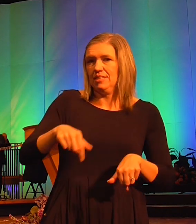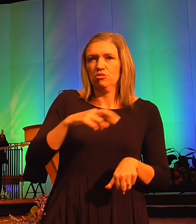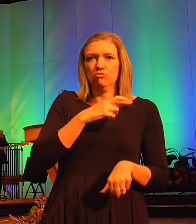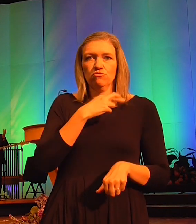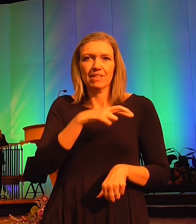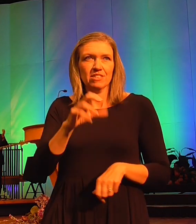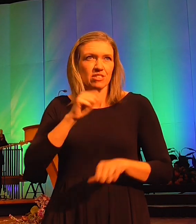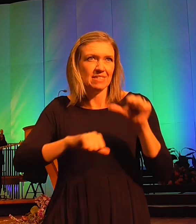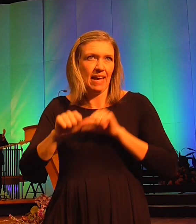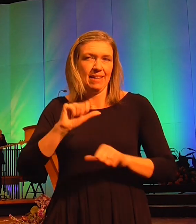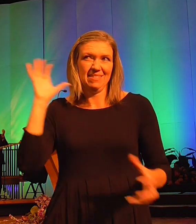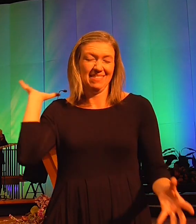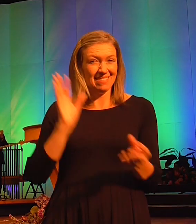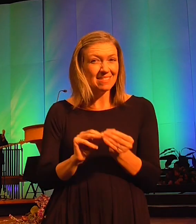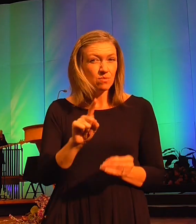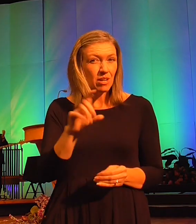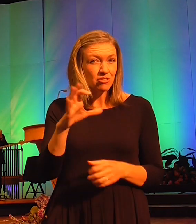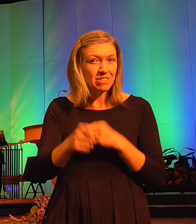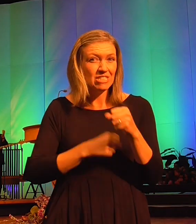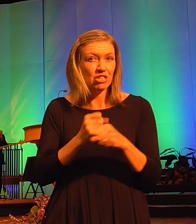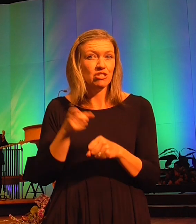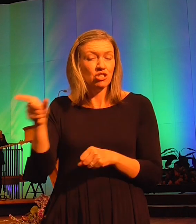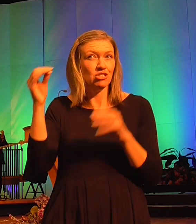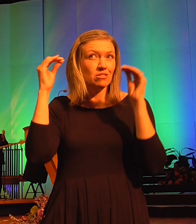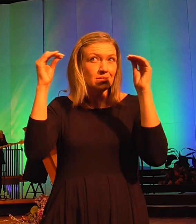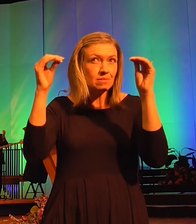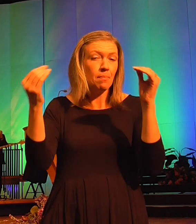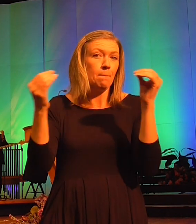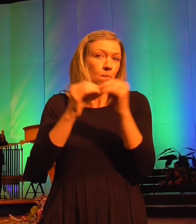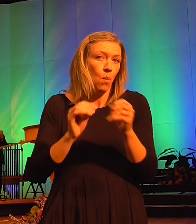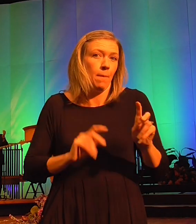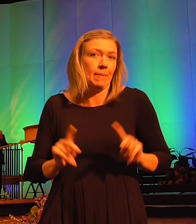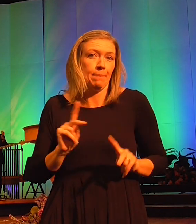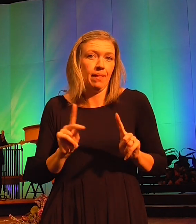years. And yes.